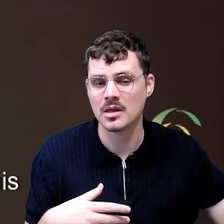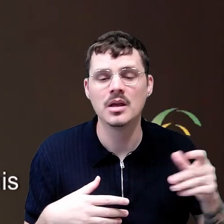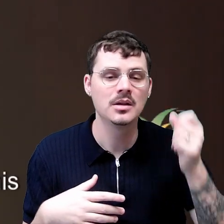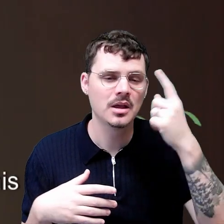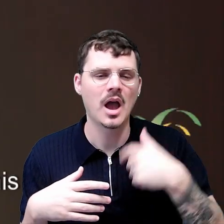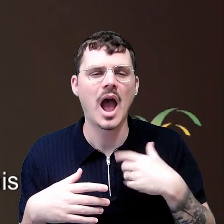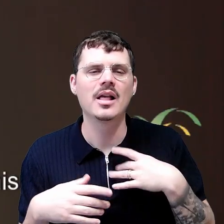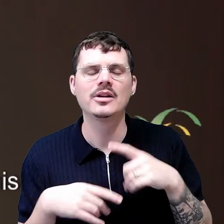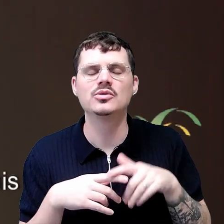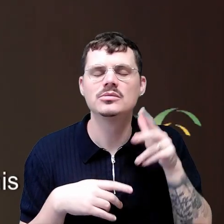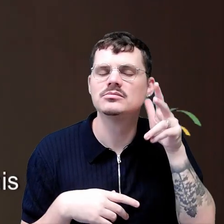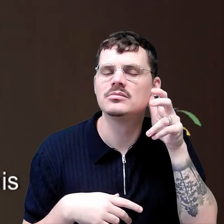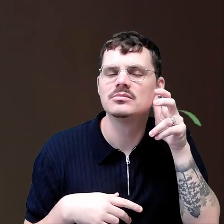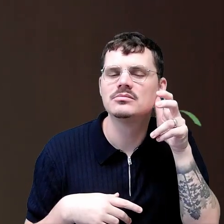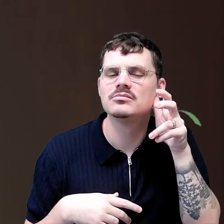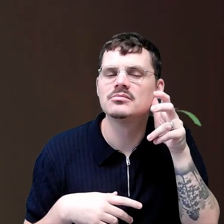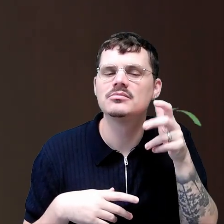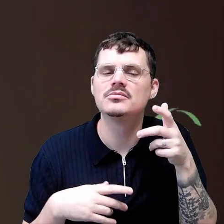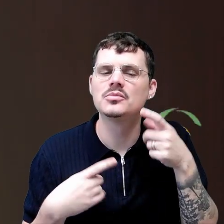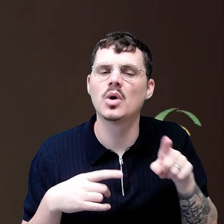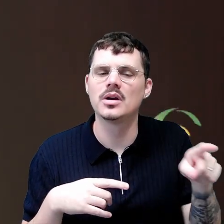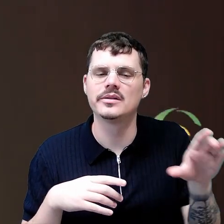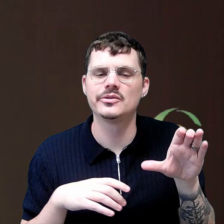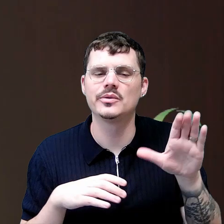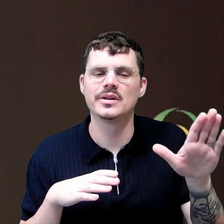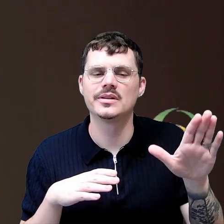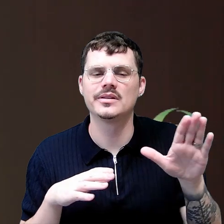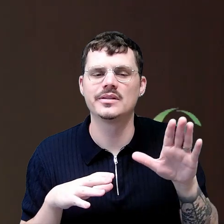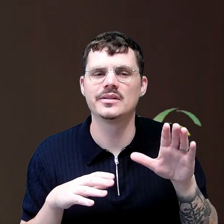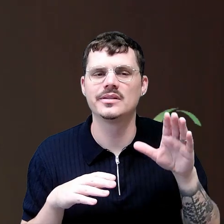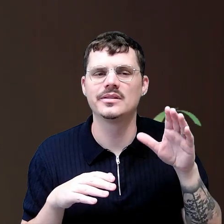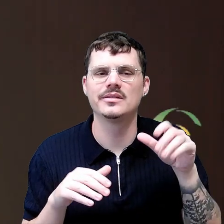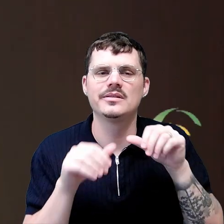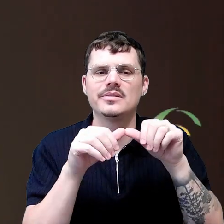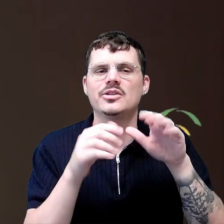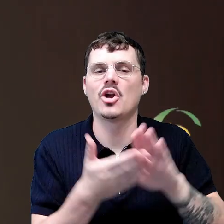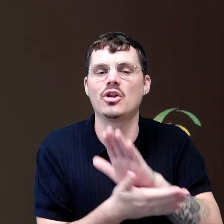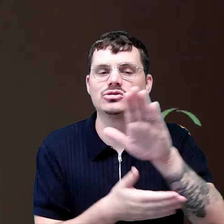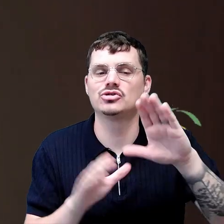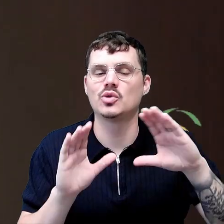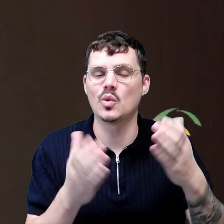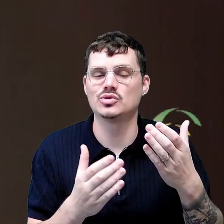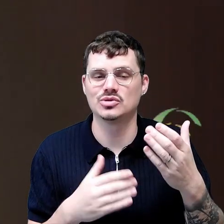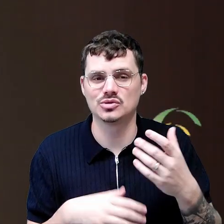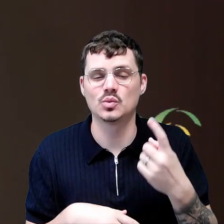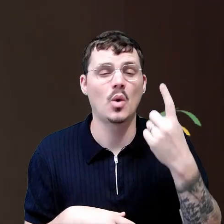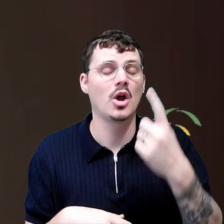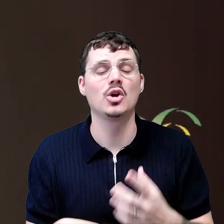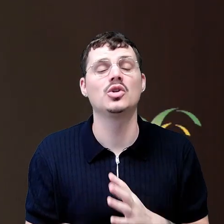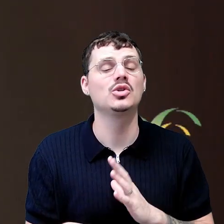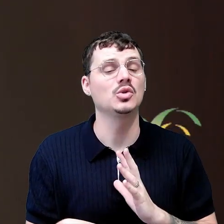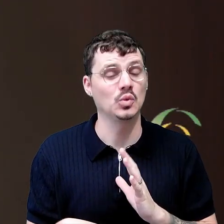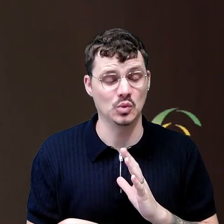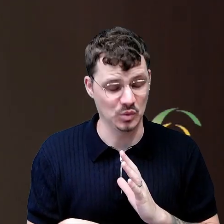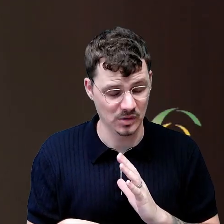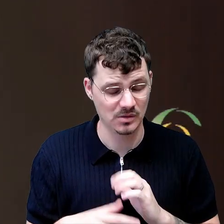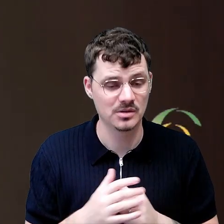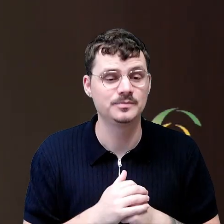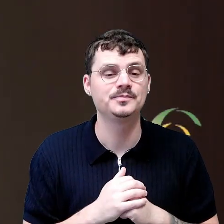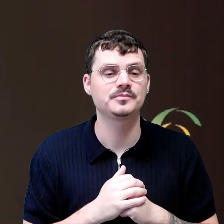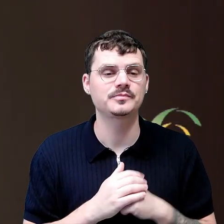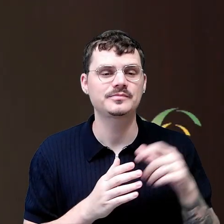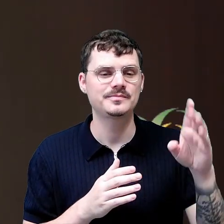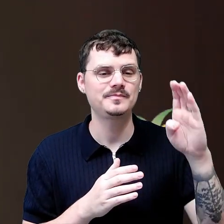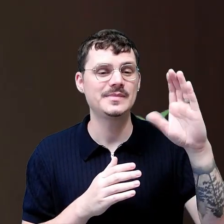I like to eavesdrop while he's doing his continuing ed courses. And the coolest ones